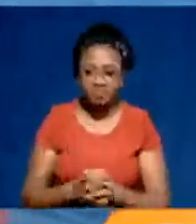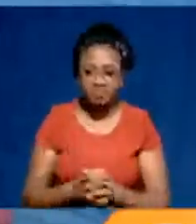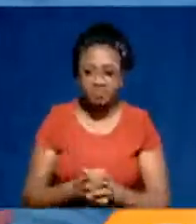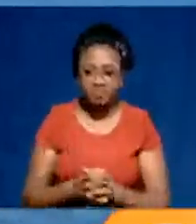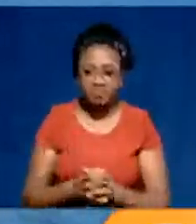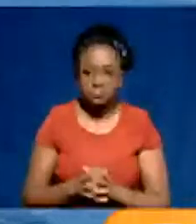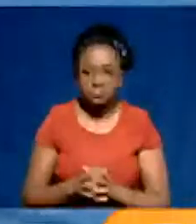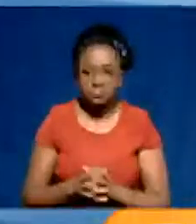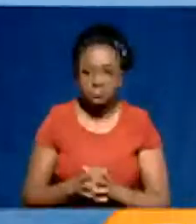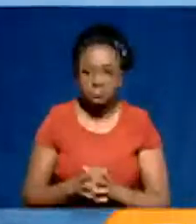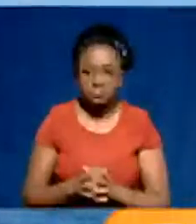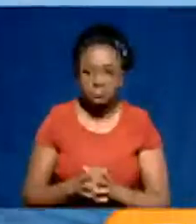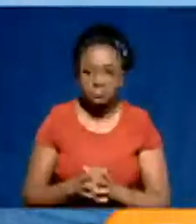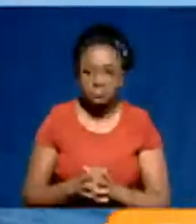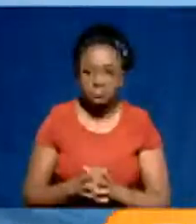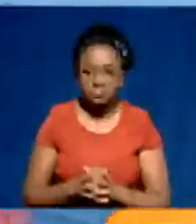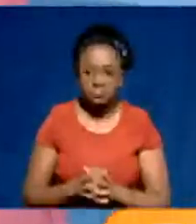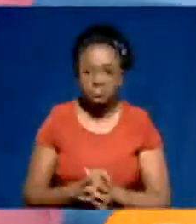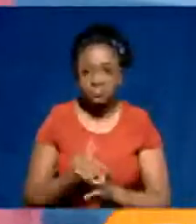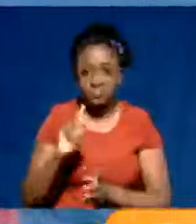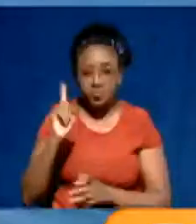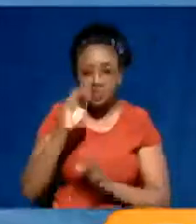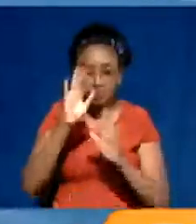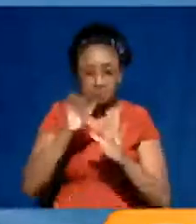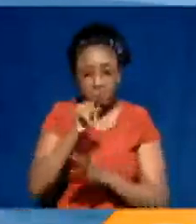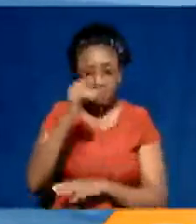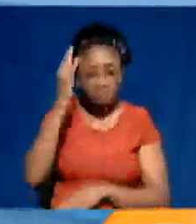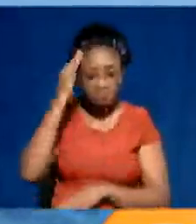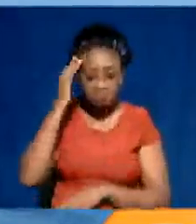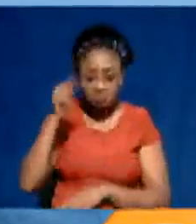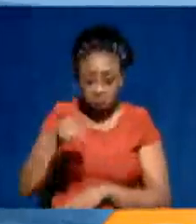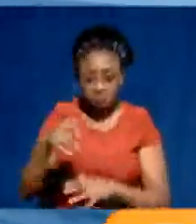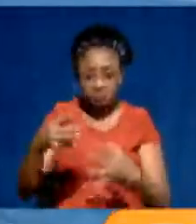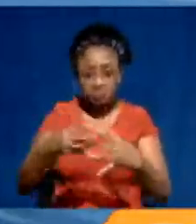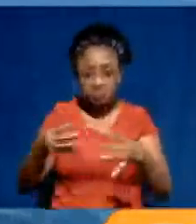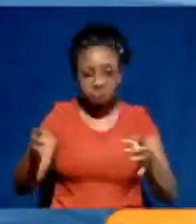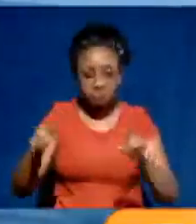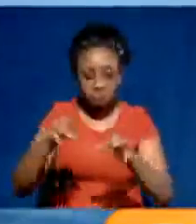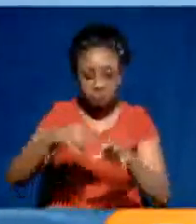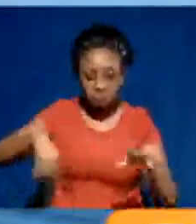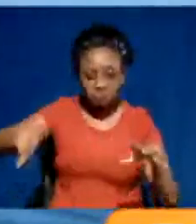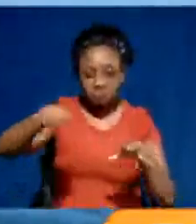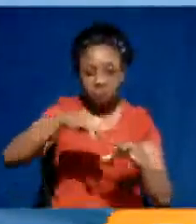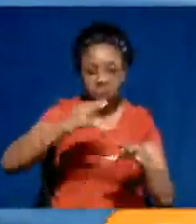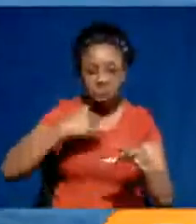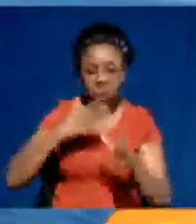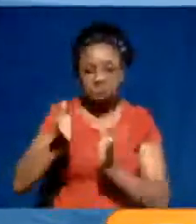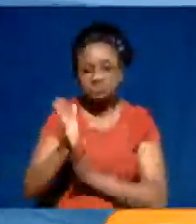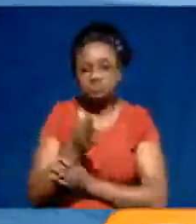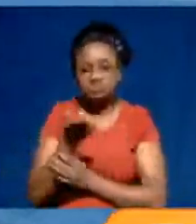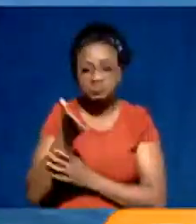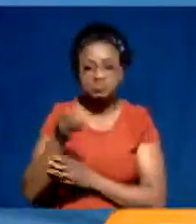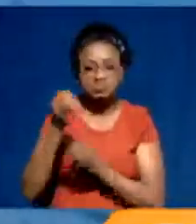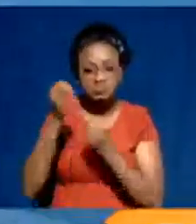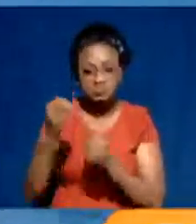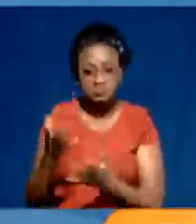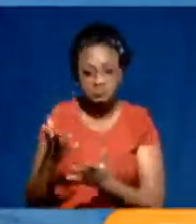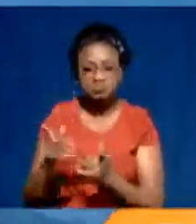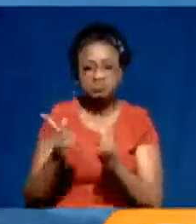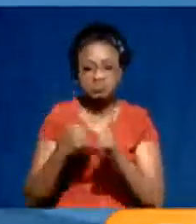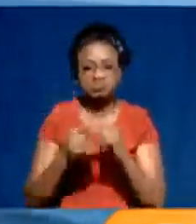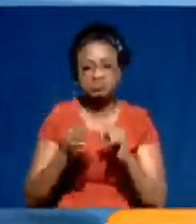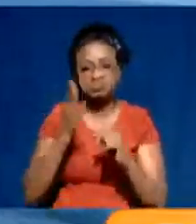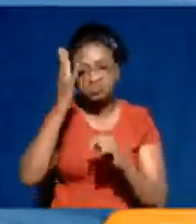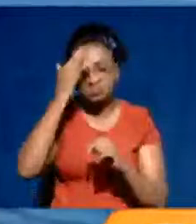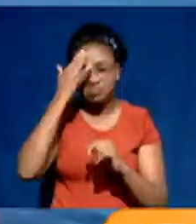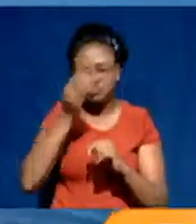stocking capacity. You need to know how much fish you have in the cages. That way you need to get to understand how much feed you're going to give to the